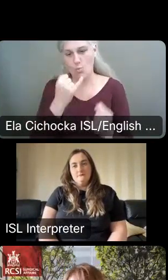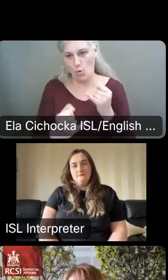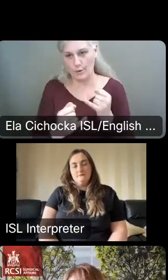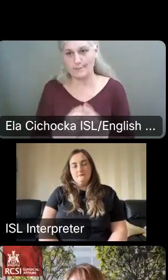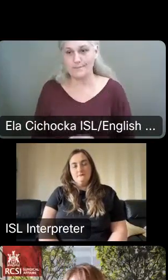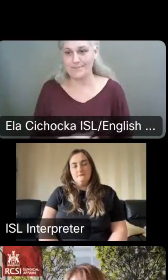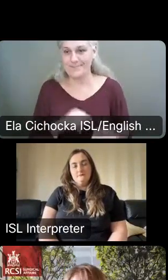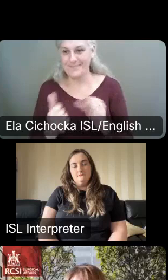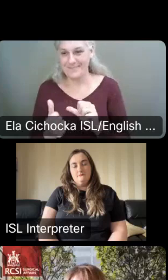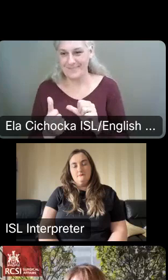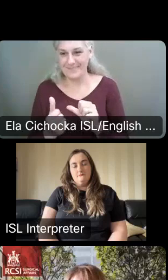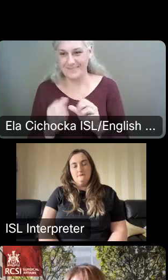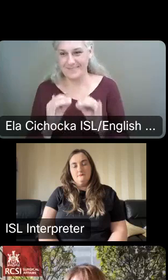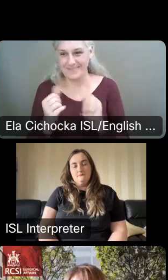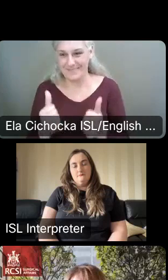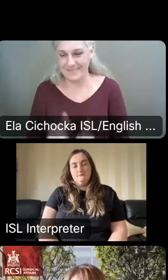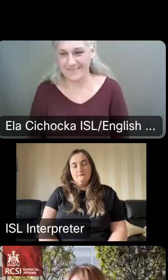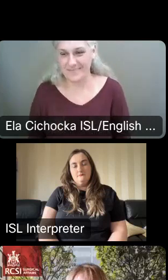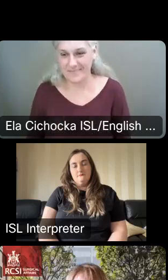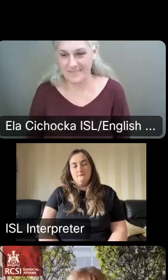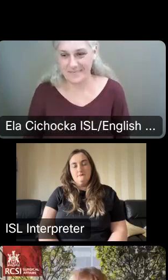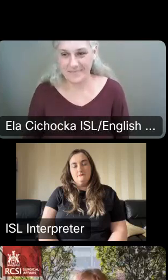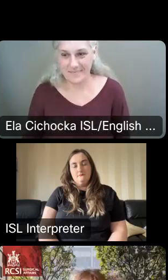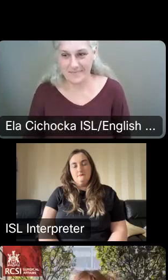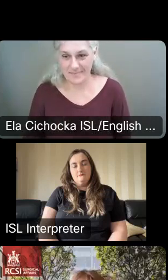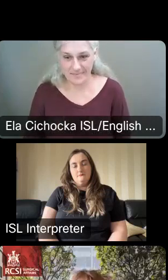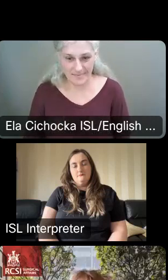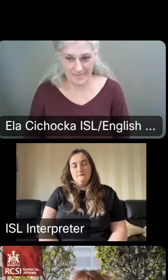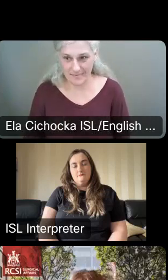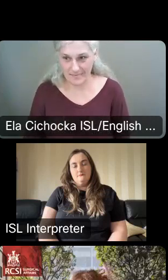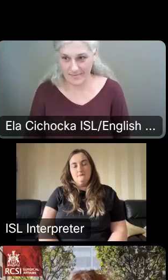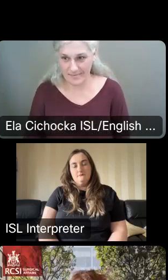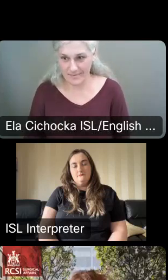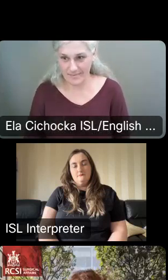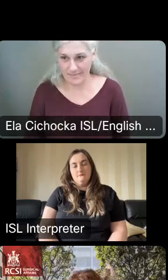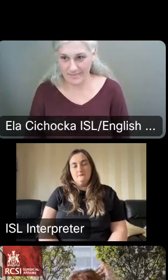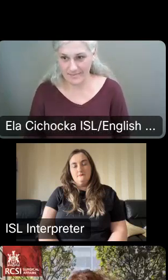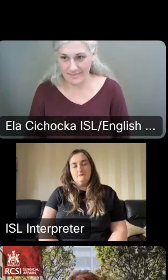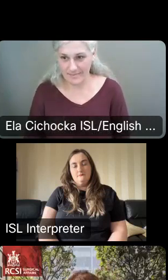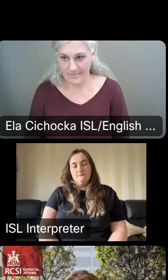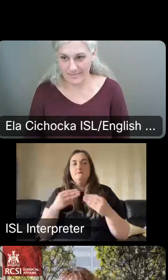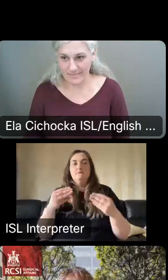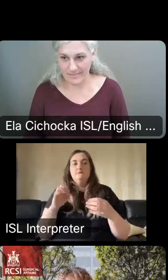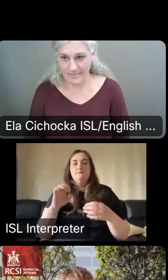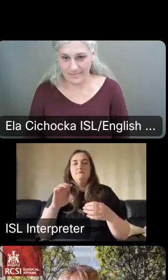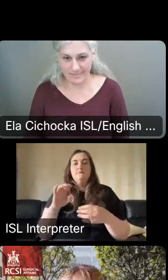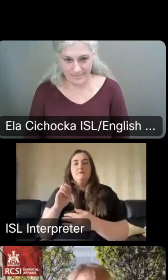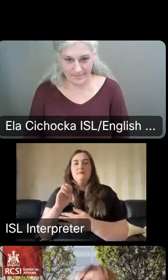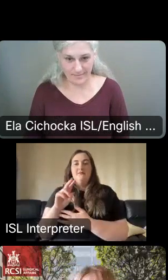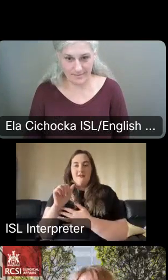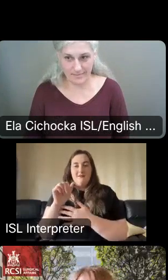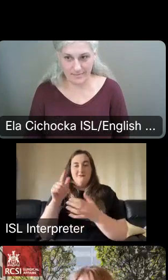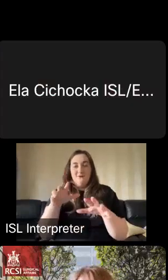Thanks very much, Eva. You were talking about the work you're doing in the UK, and you're going to Paddington as Dublin Hospital. Can